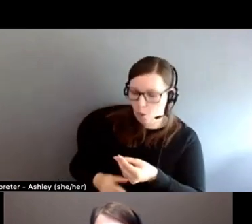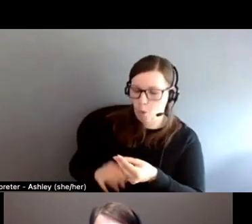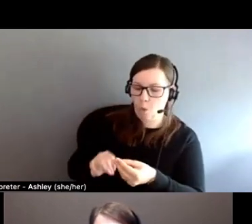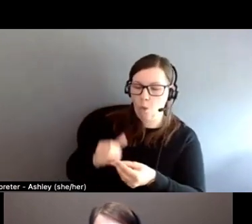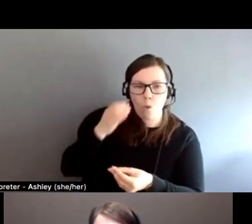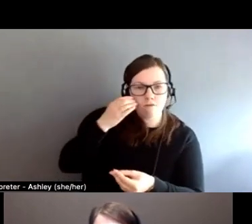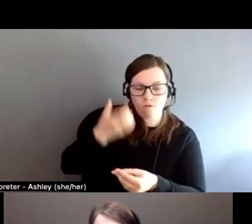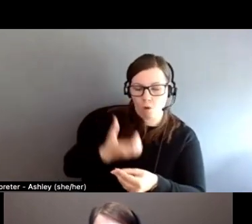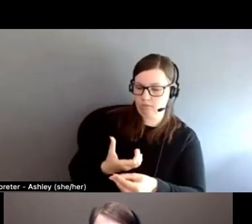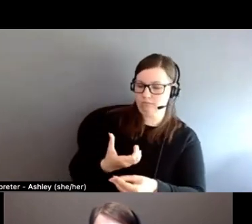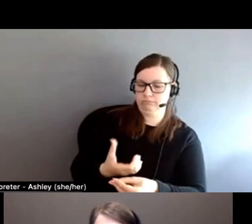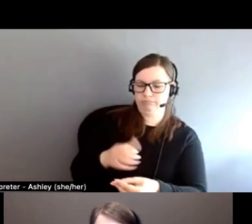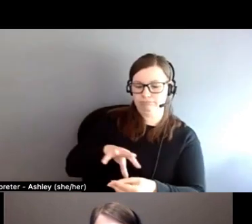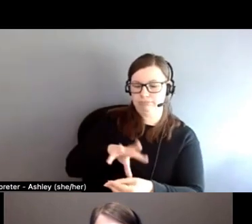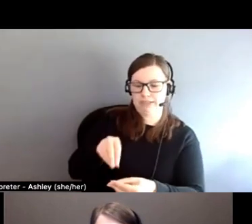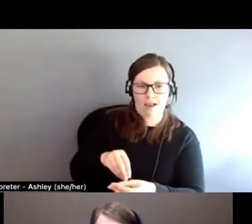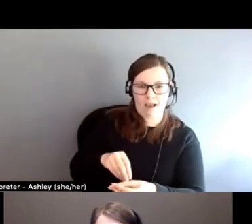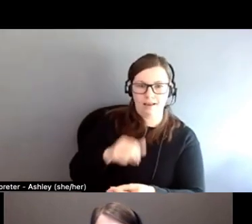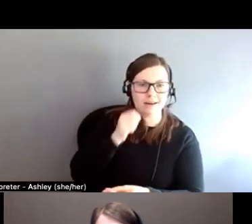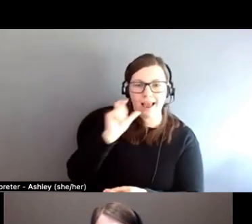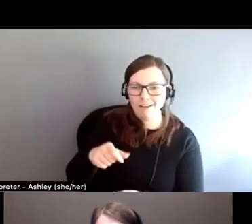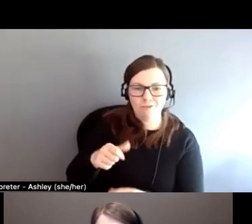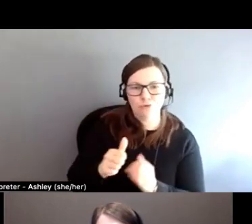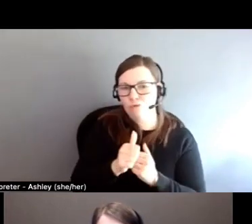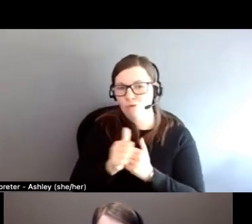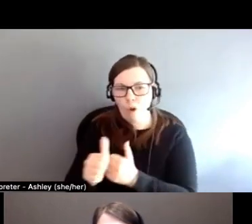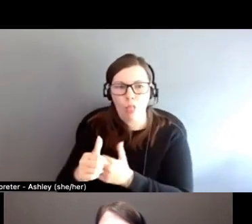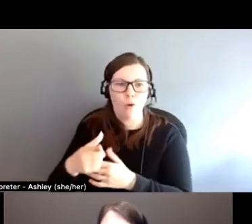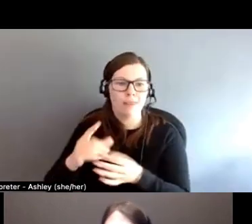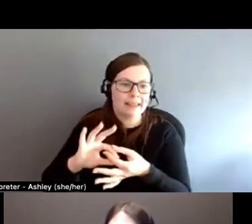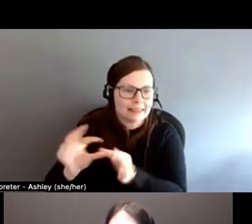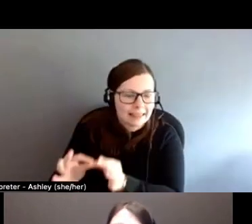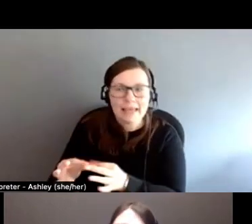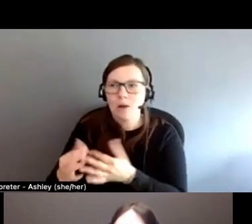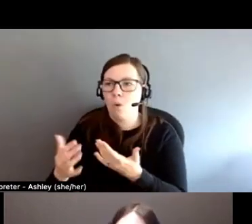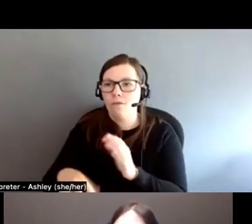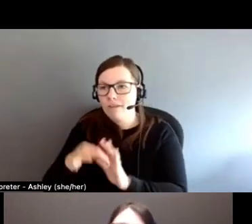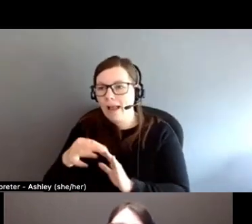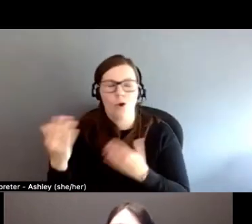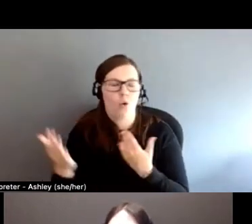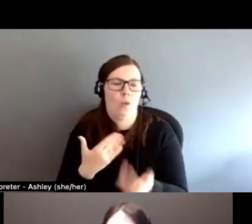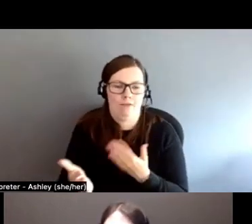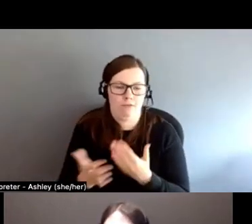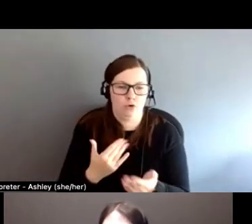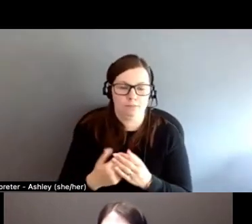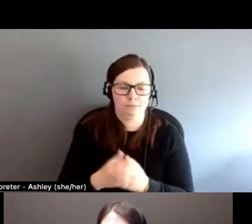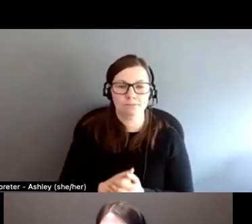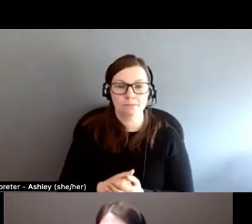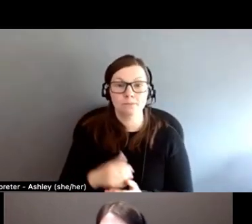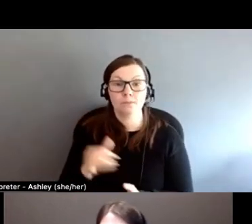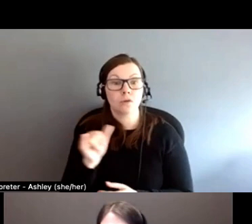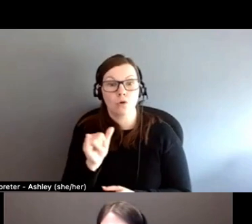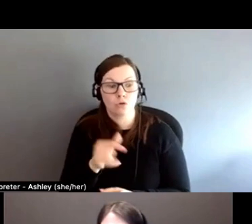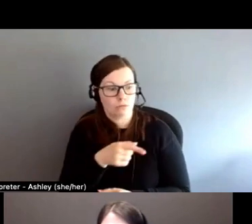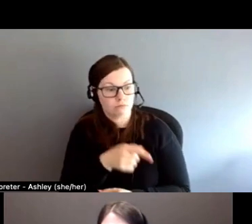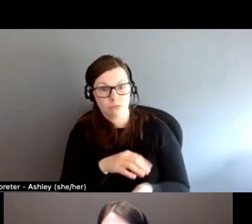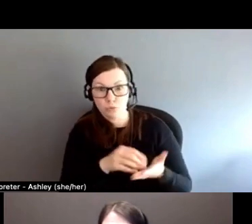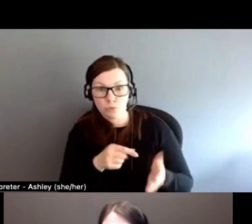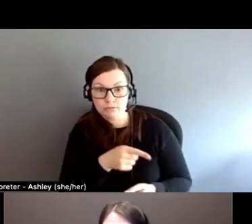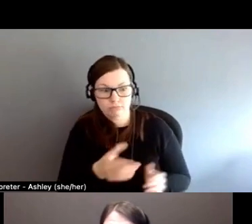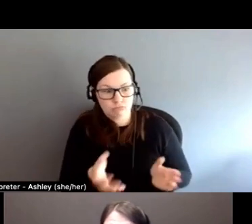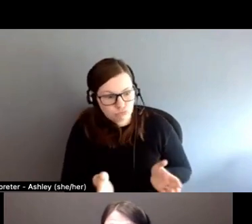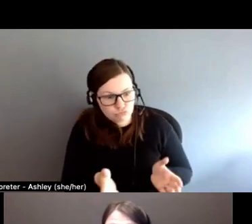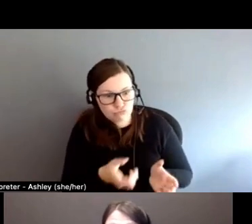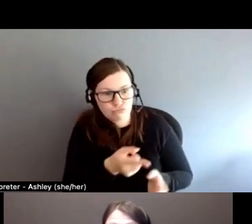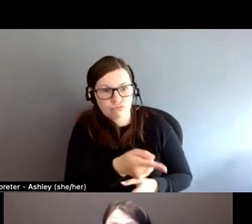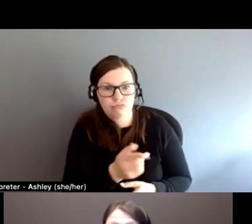about finding the link. And also I have encouraged them to subscribe to the channel. I have organized